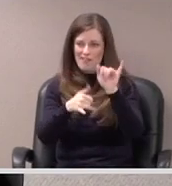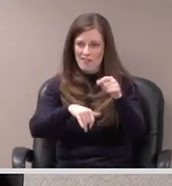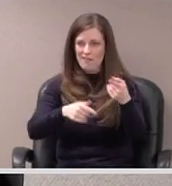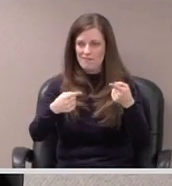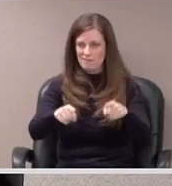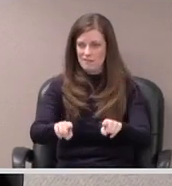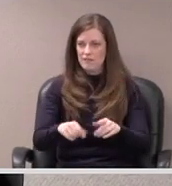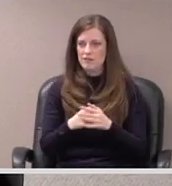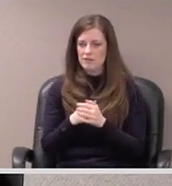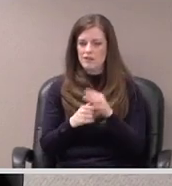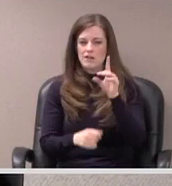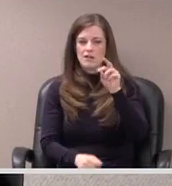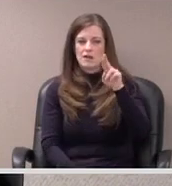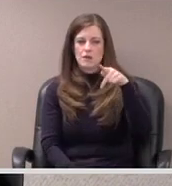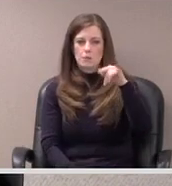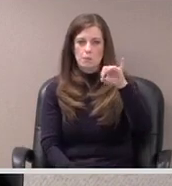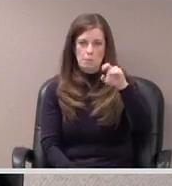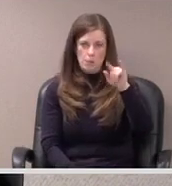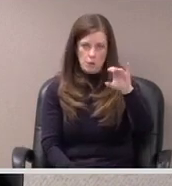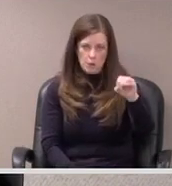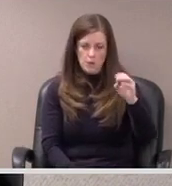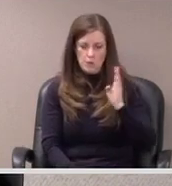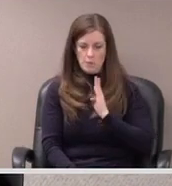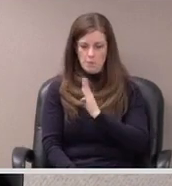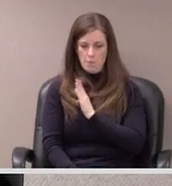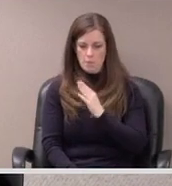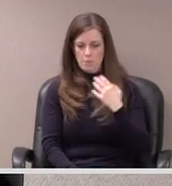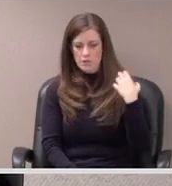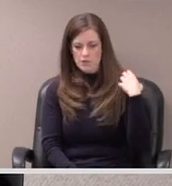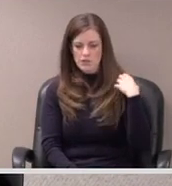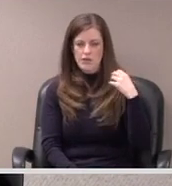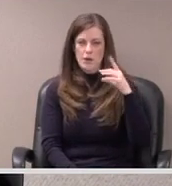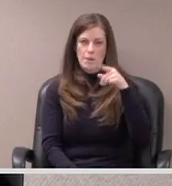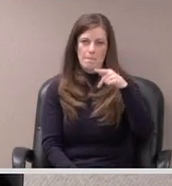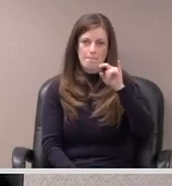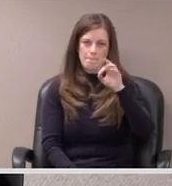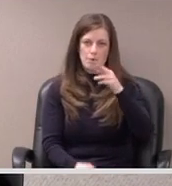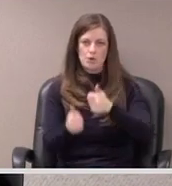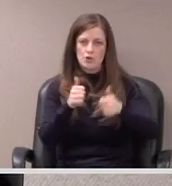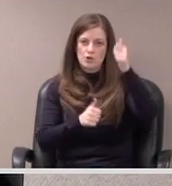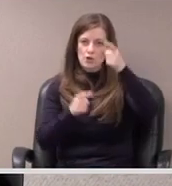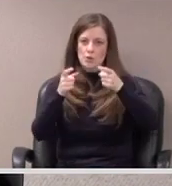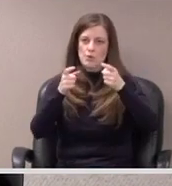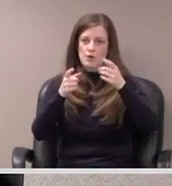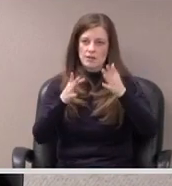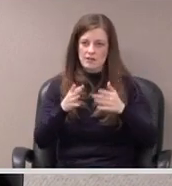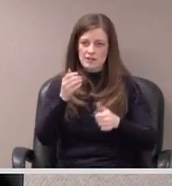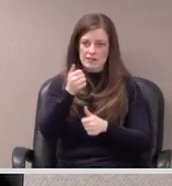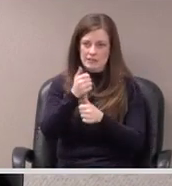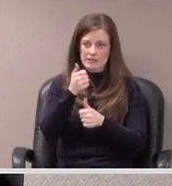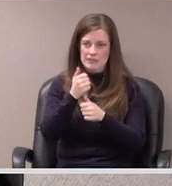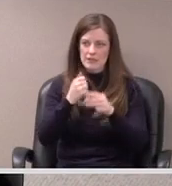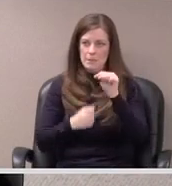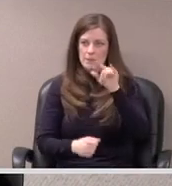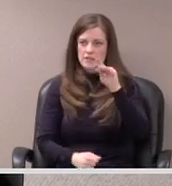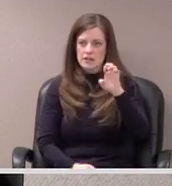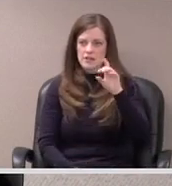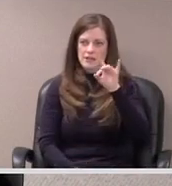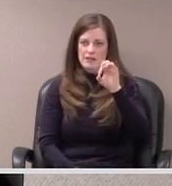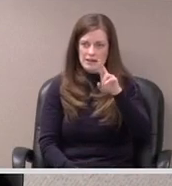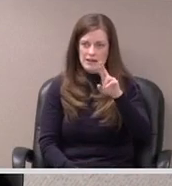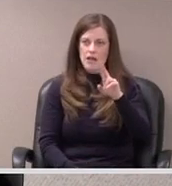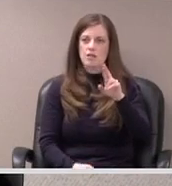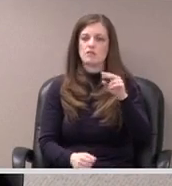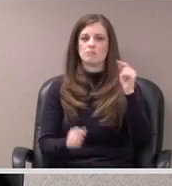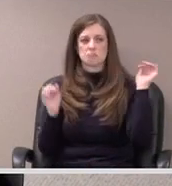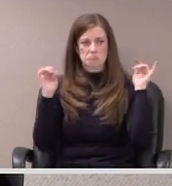event. And Dr. Polio, Board Chair Diane Porter, Assistant Superintendent of Middle Schools Michelle Dillard, please come forward to